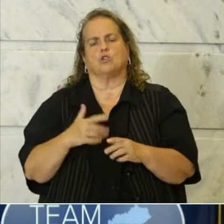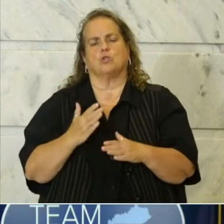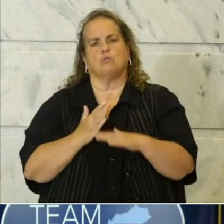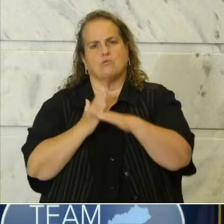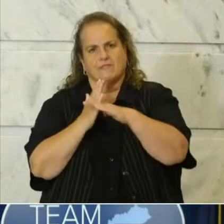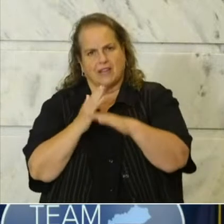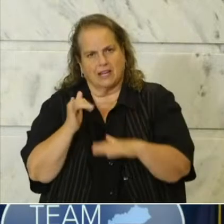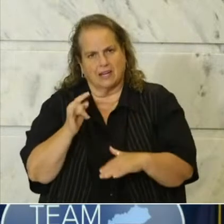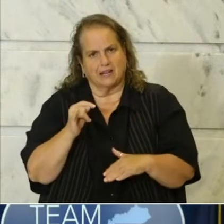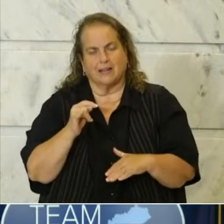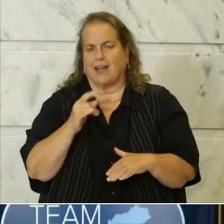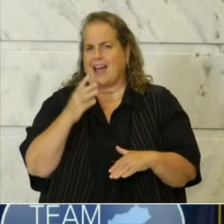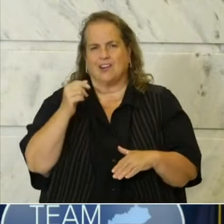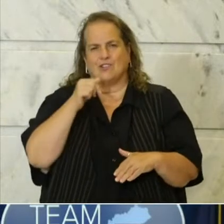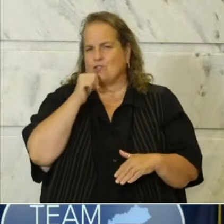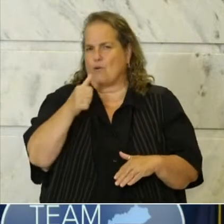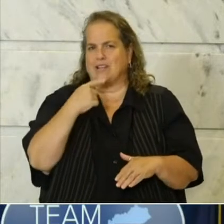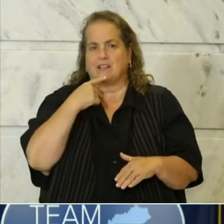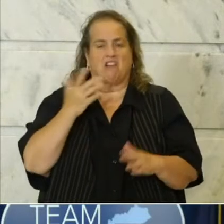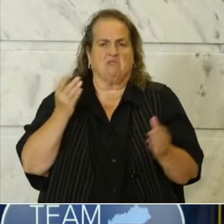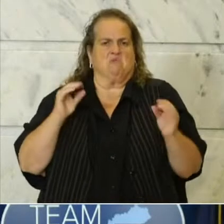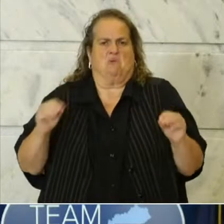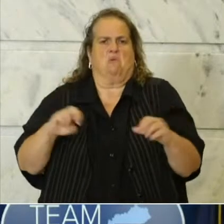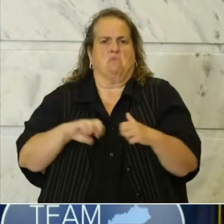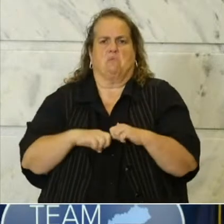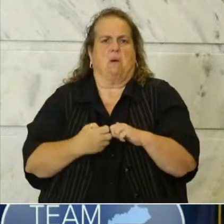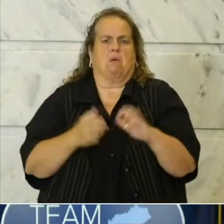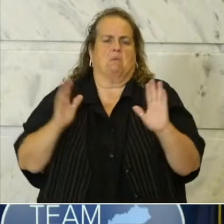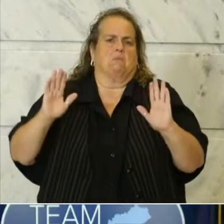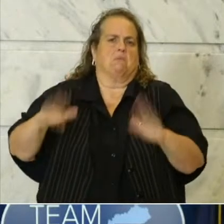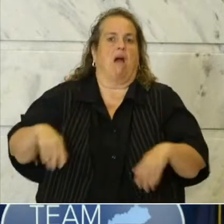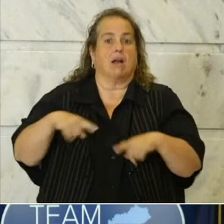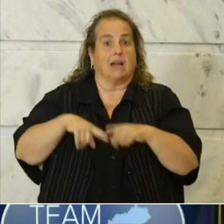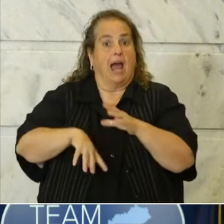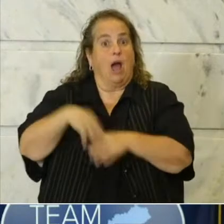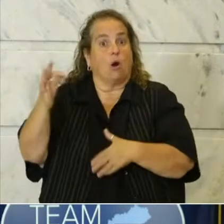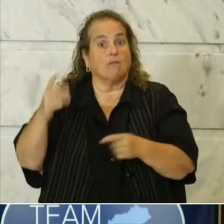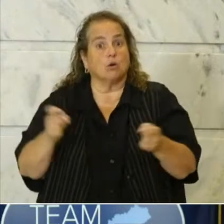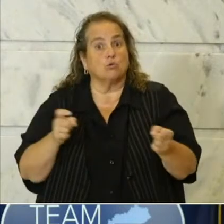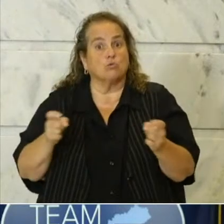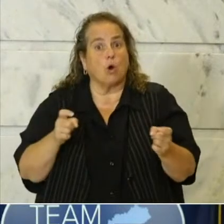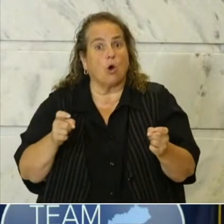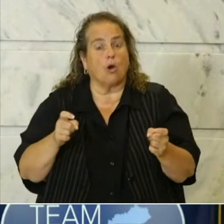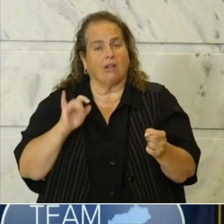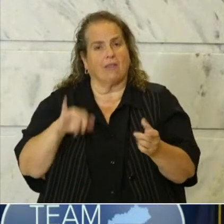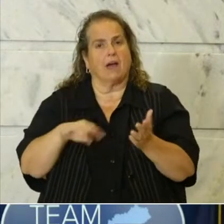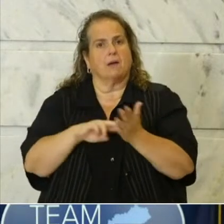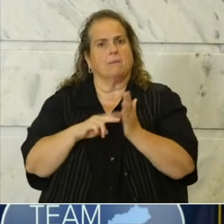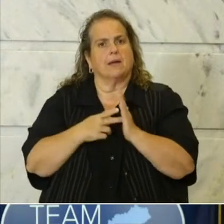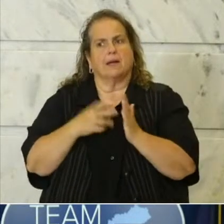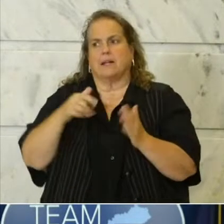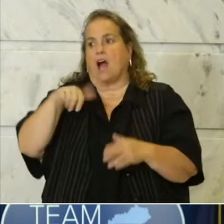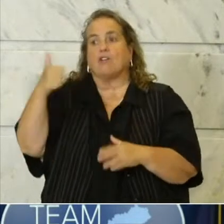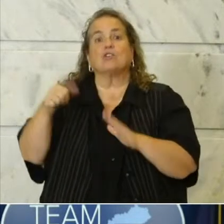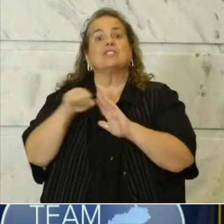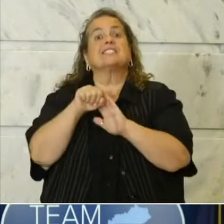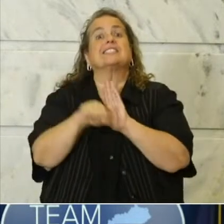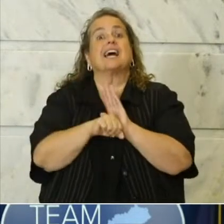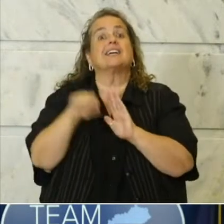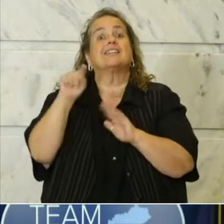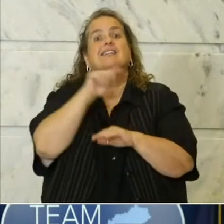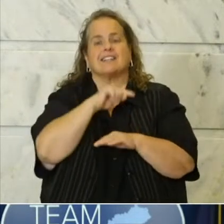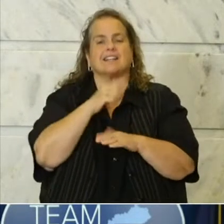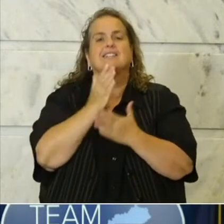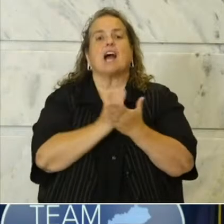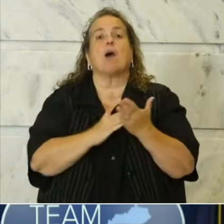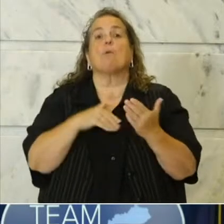there's not a problem here until it's out of control. That would be taking approaches like we are seeing in certain other states where the numbers have to